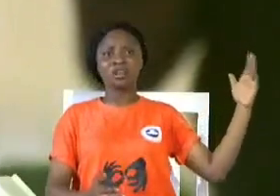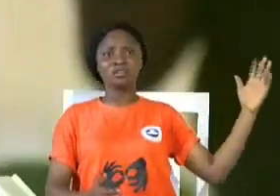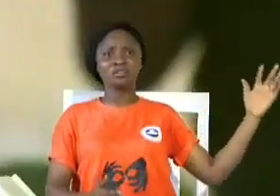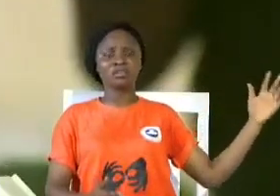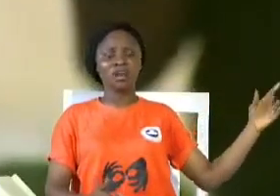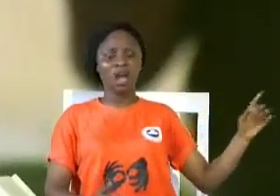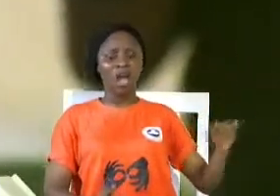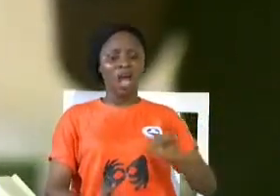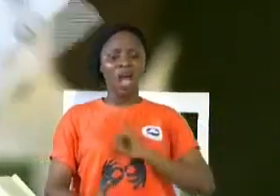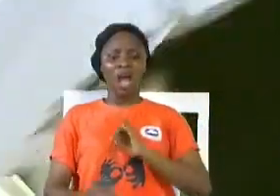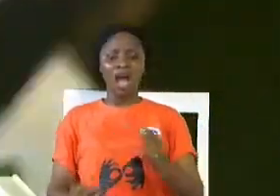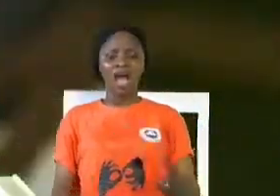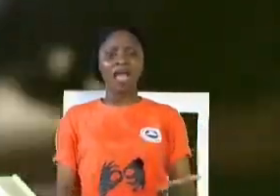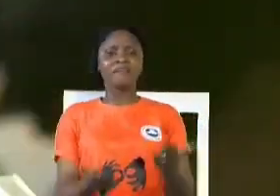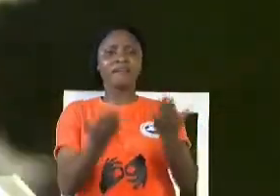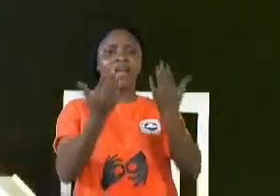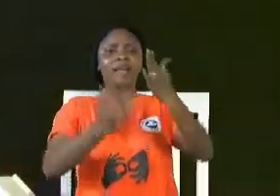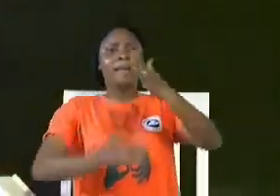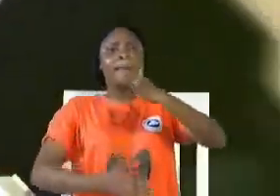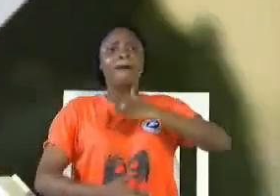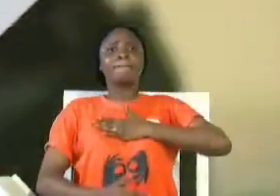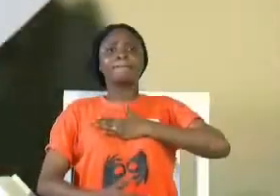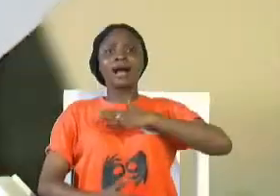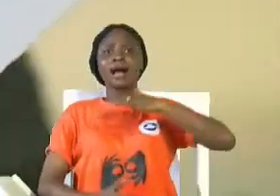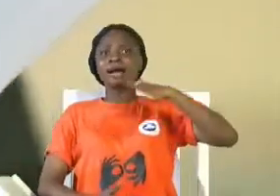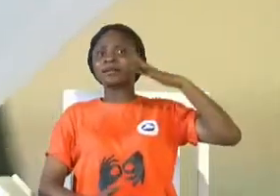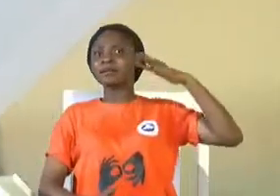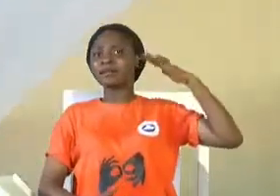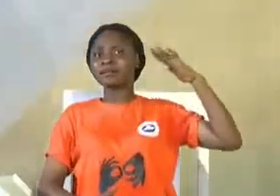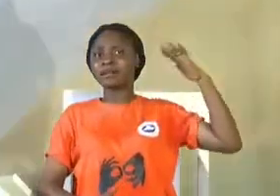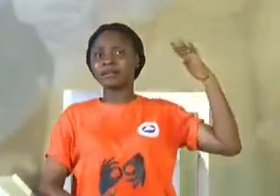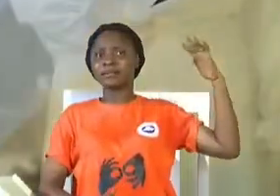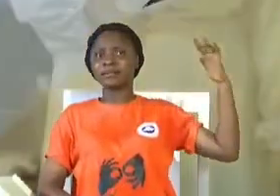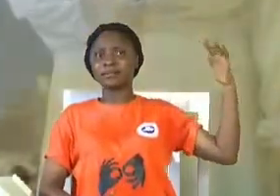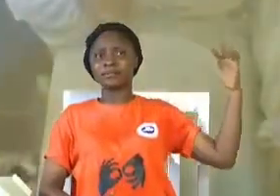I raise my sound.